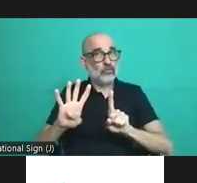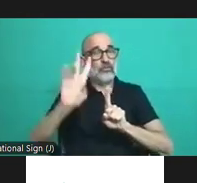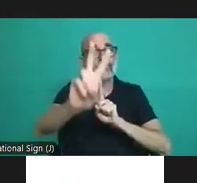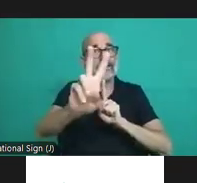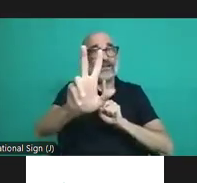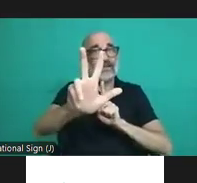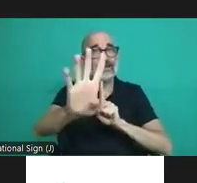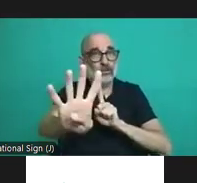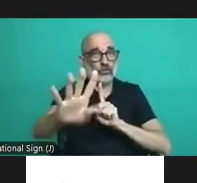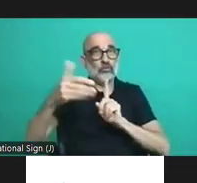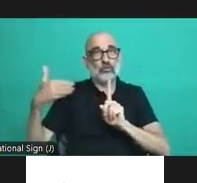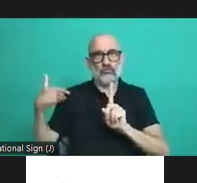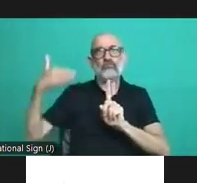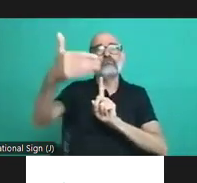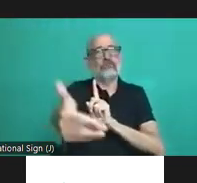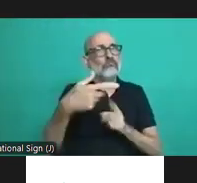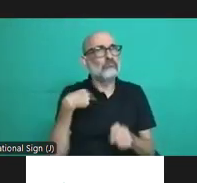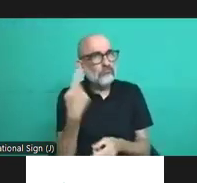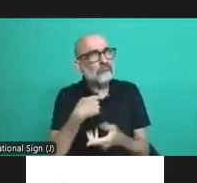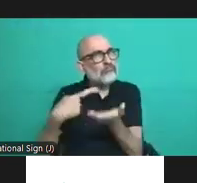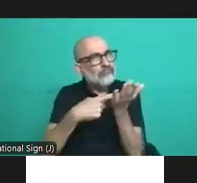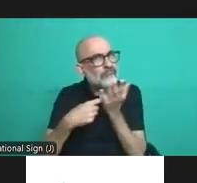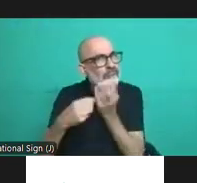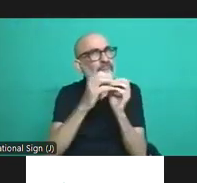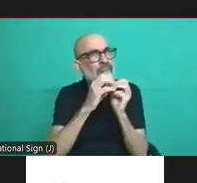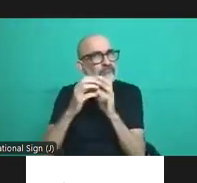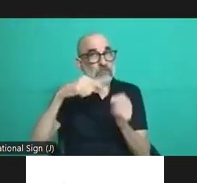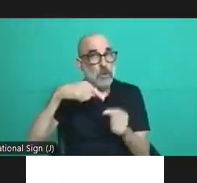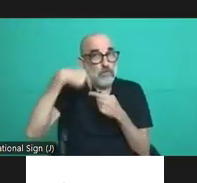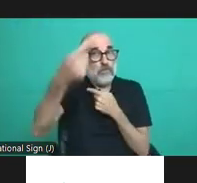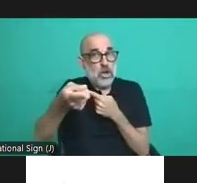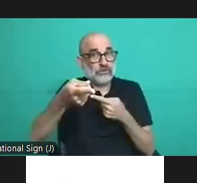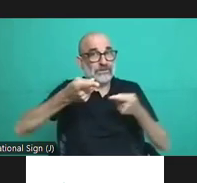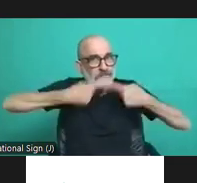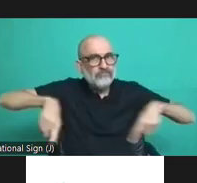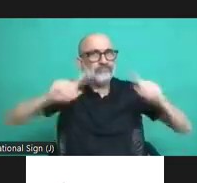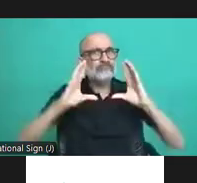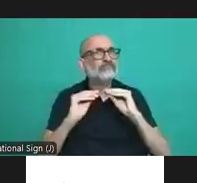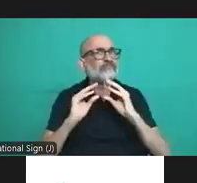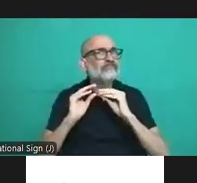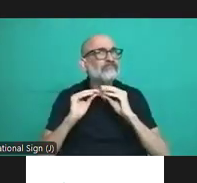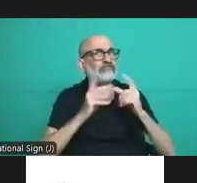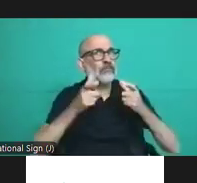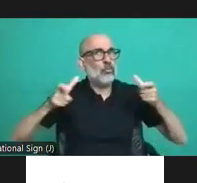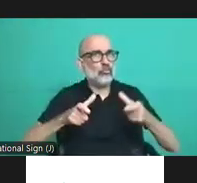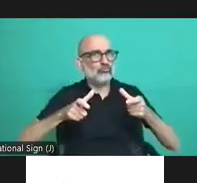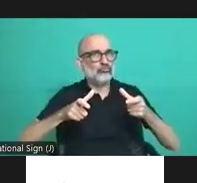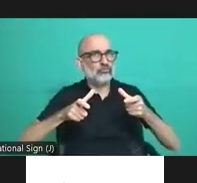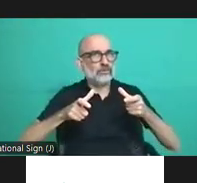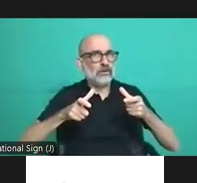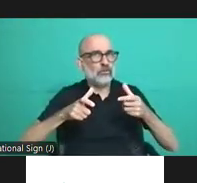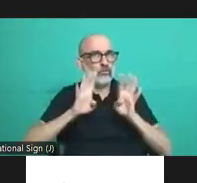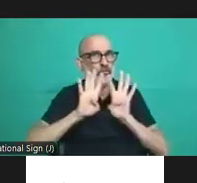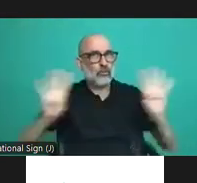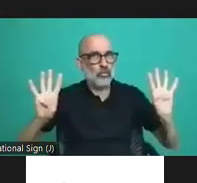few weeks. By prioritizing essential public health function and advocating for primary